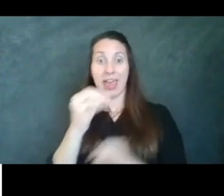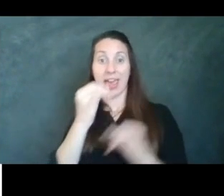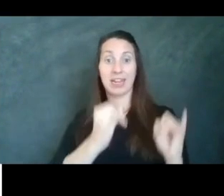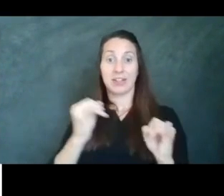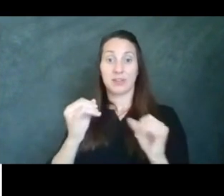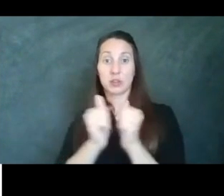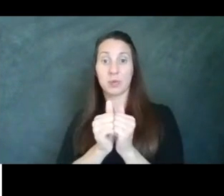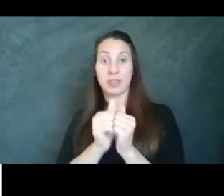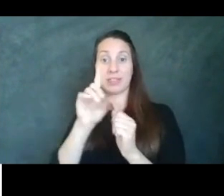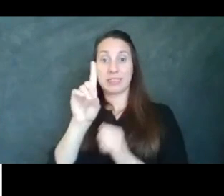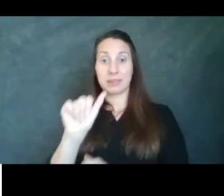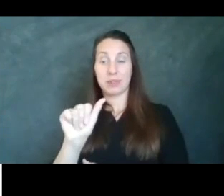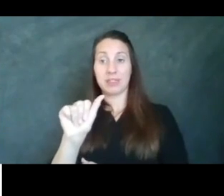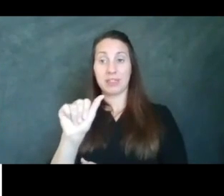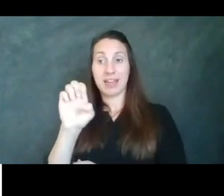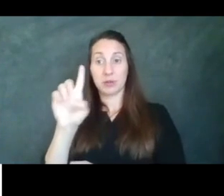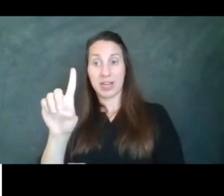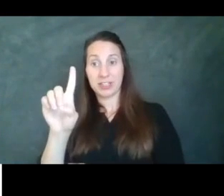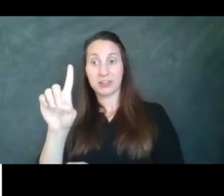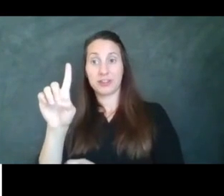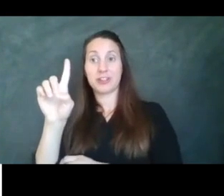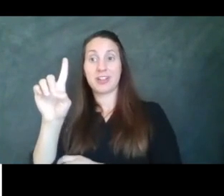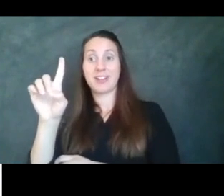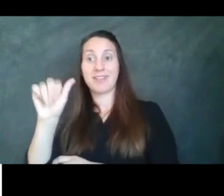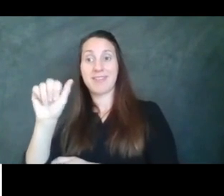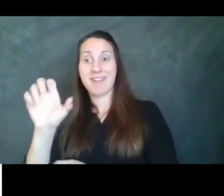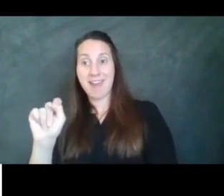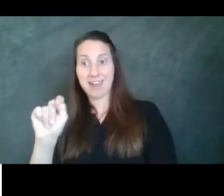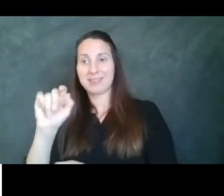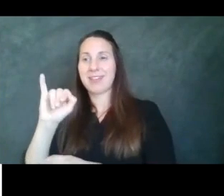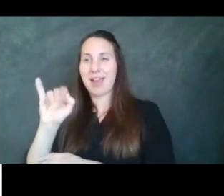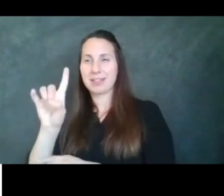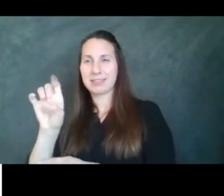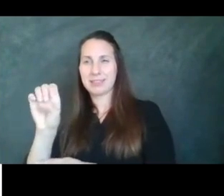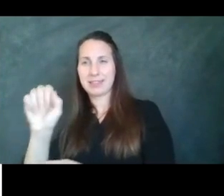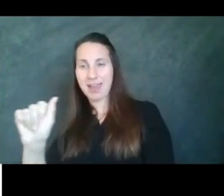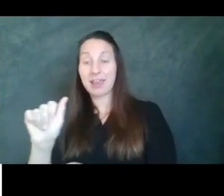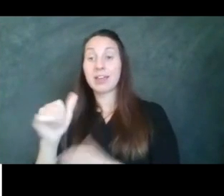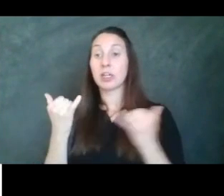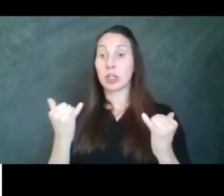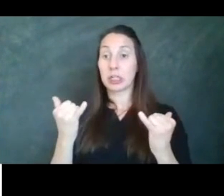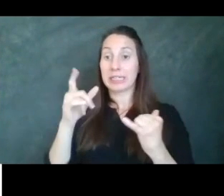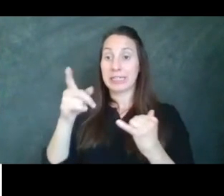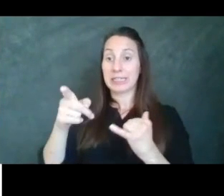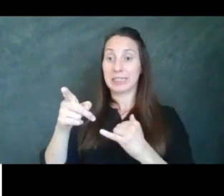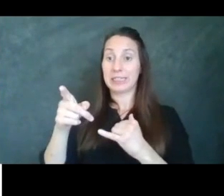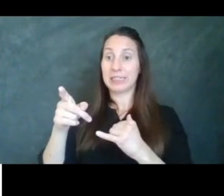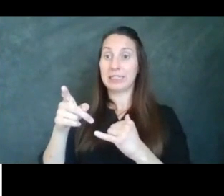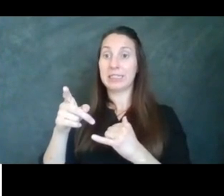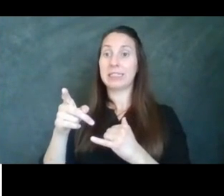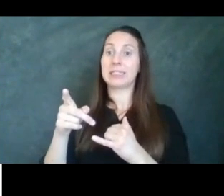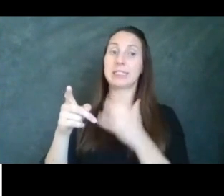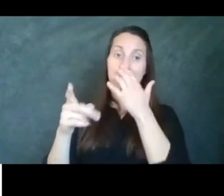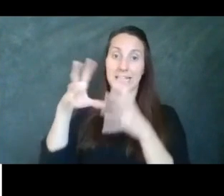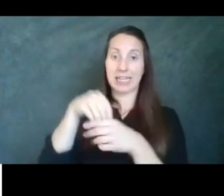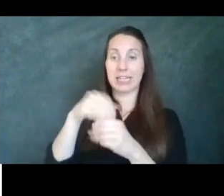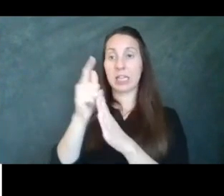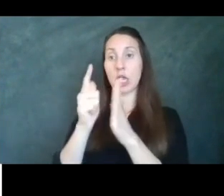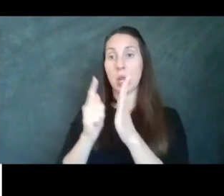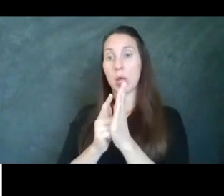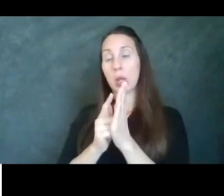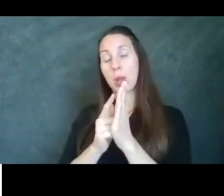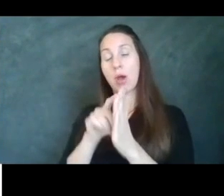Disabilities in Education Act. Currently, Bobby is a principal in the law firm of Powers,